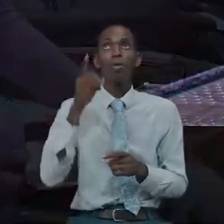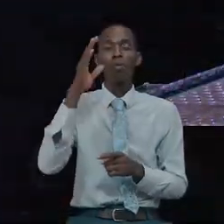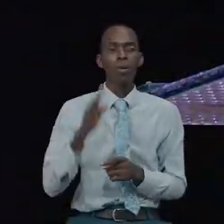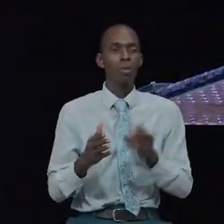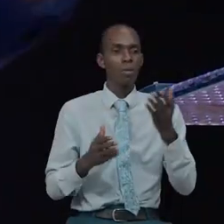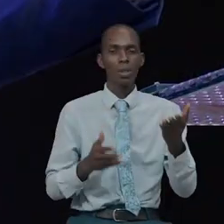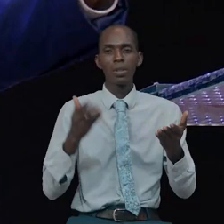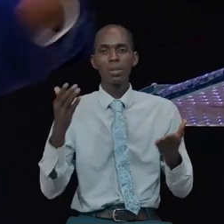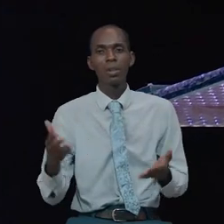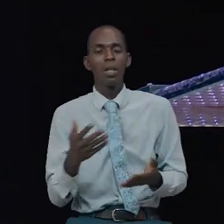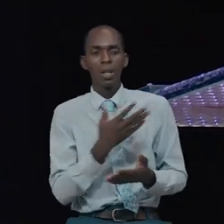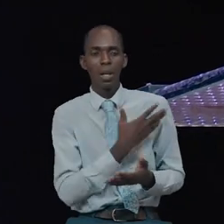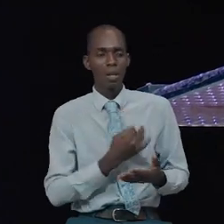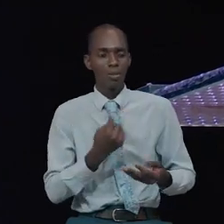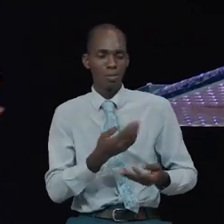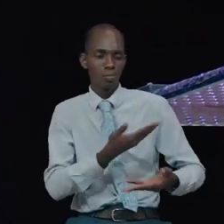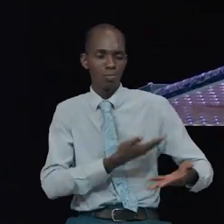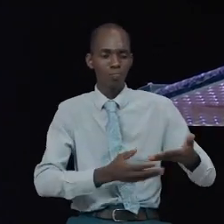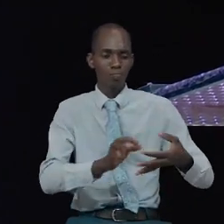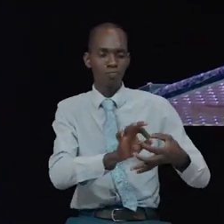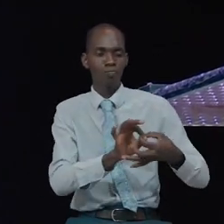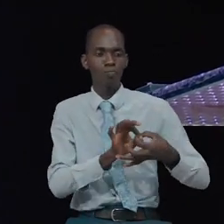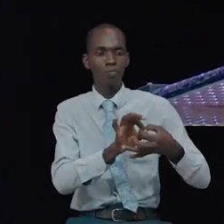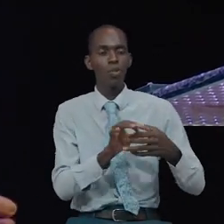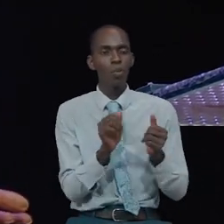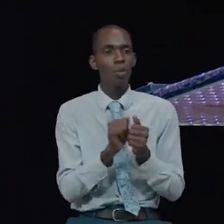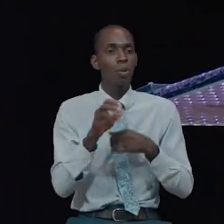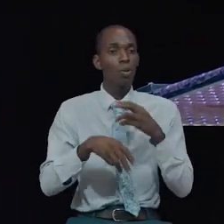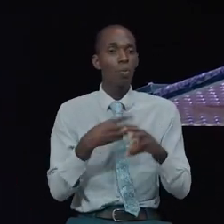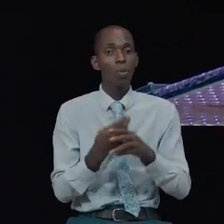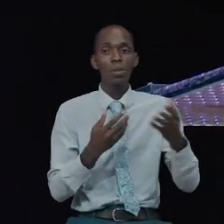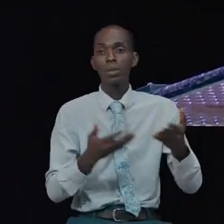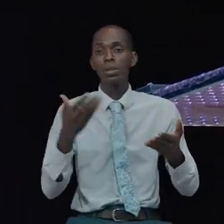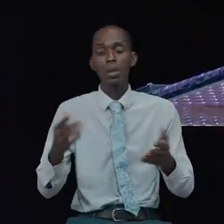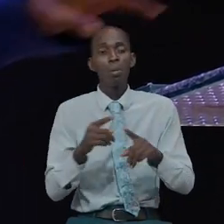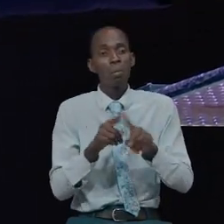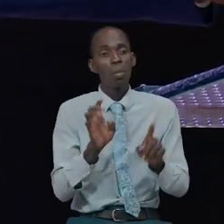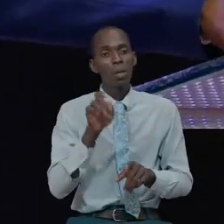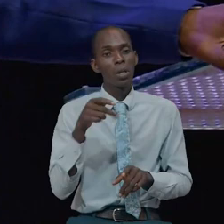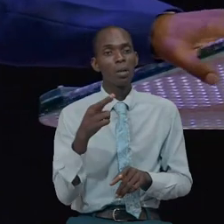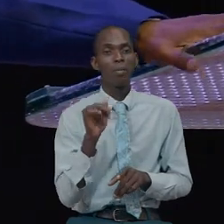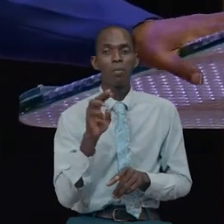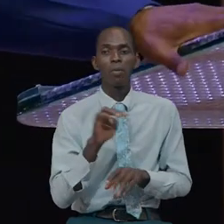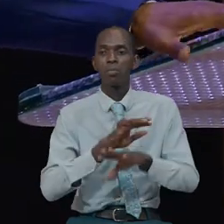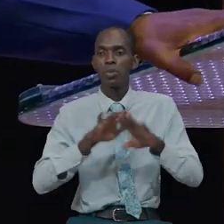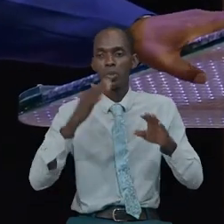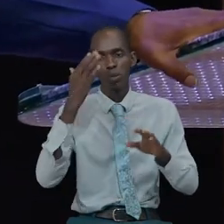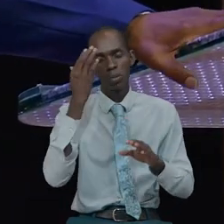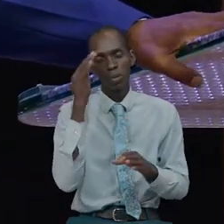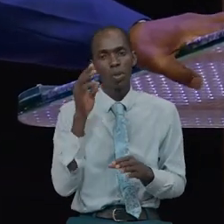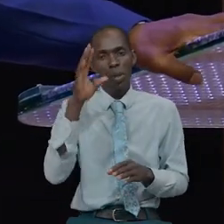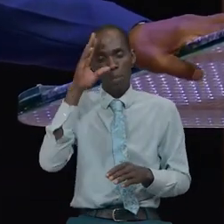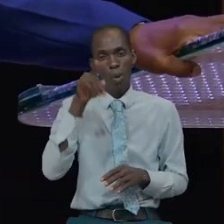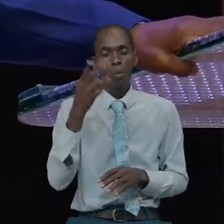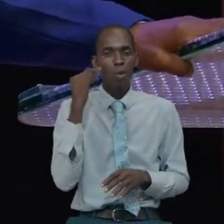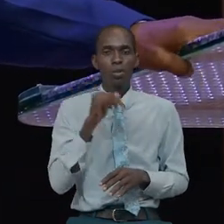the amalgamation with the world here and there. But Ephraim did not know. He was not